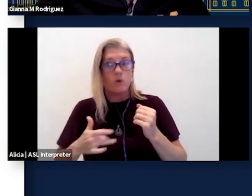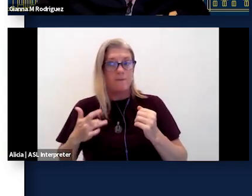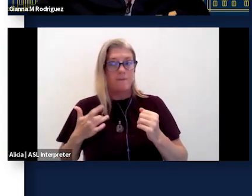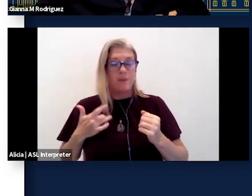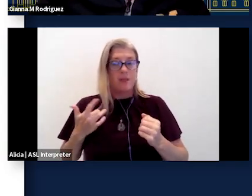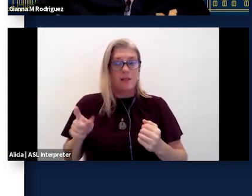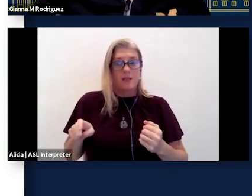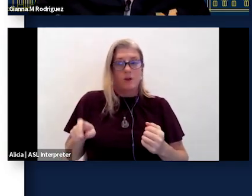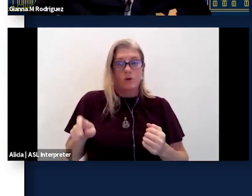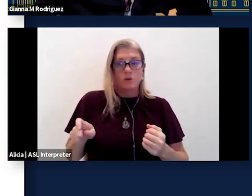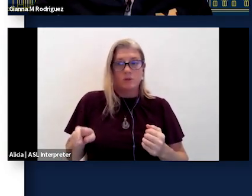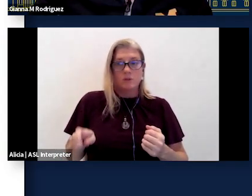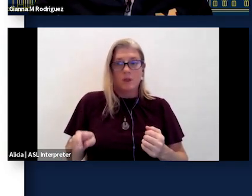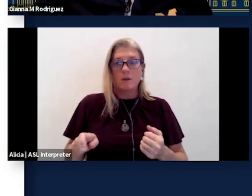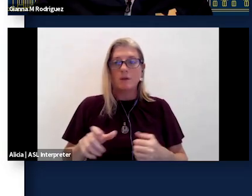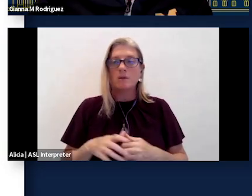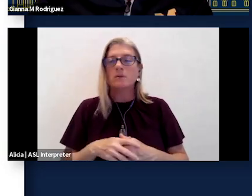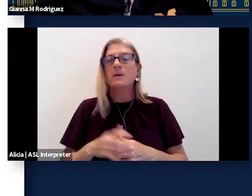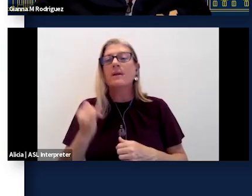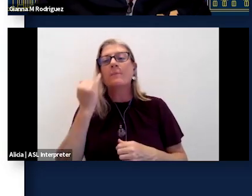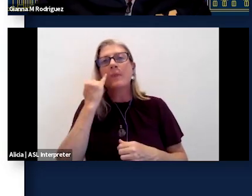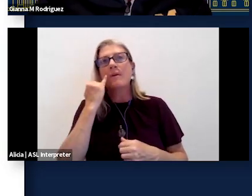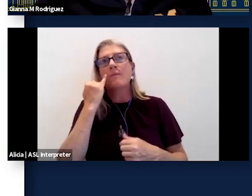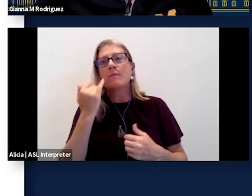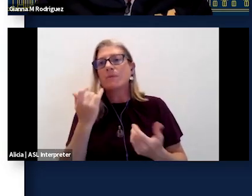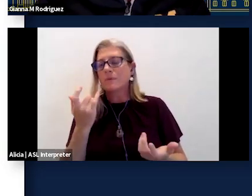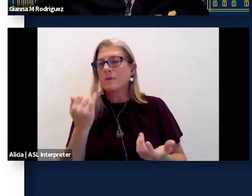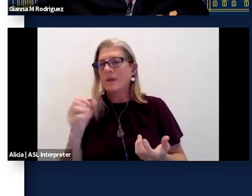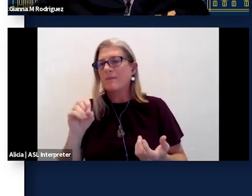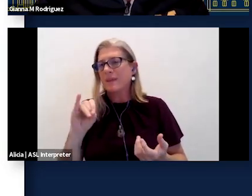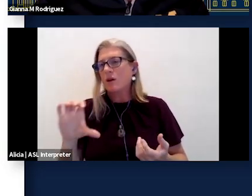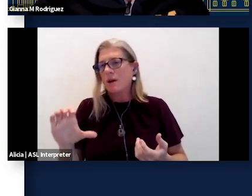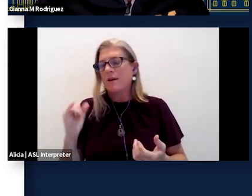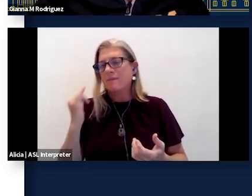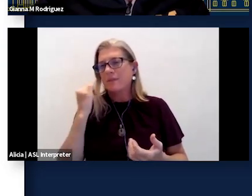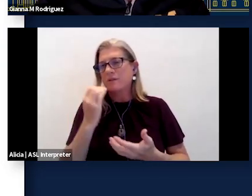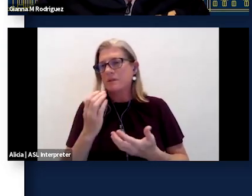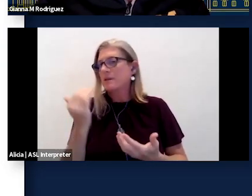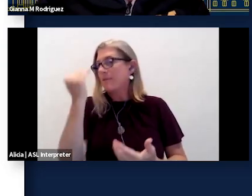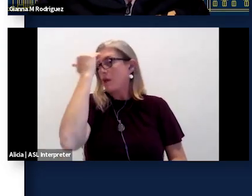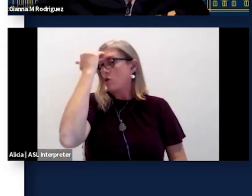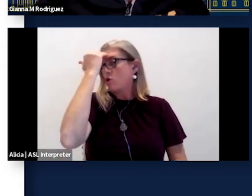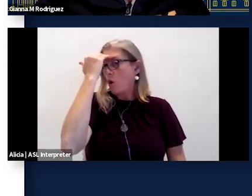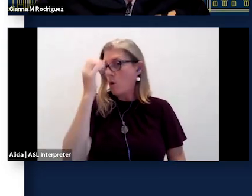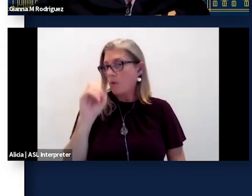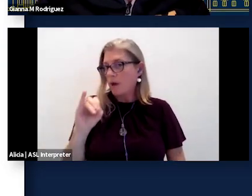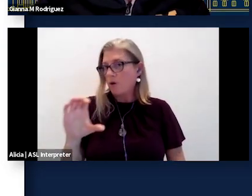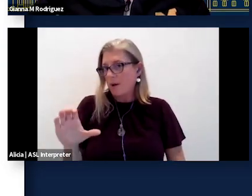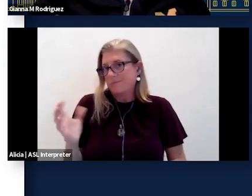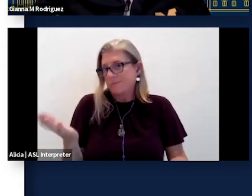or urgency, and if, let's say, they are incontinent, if there's some sort of awareness that they are